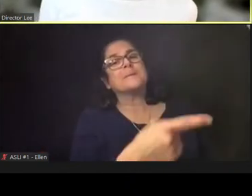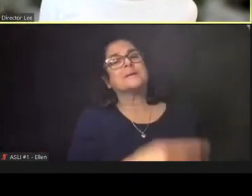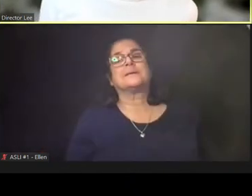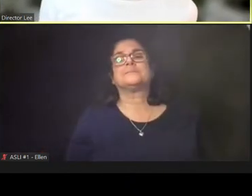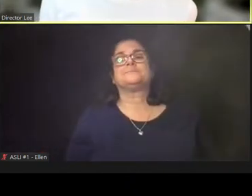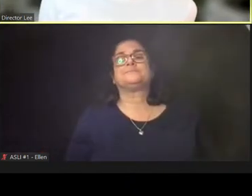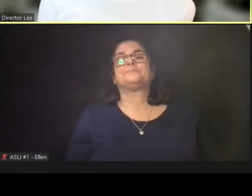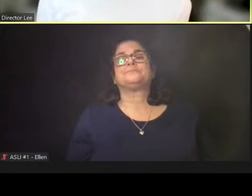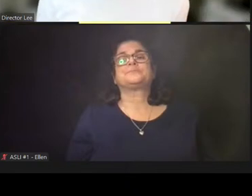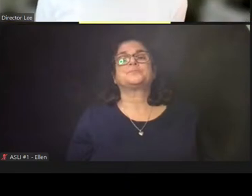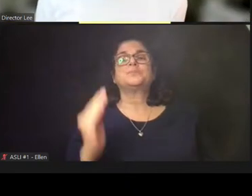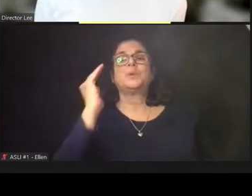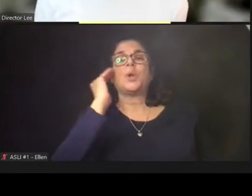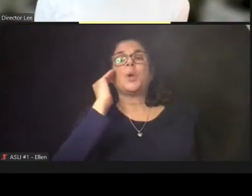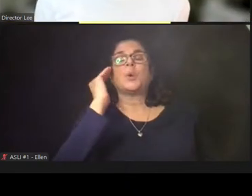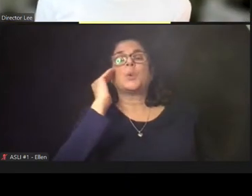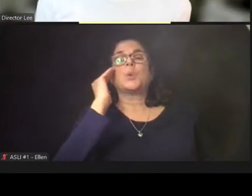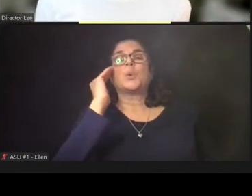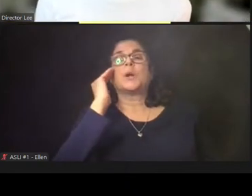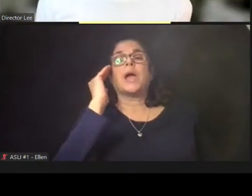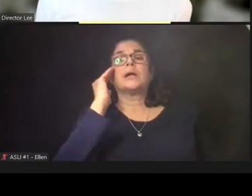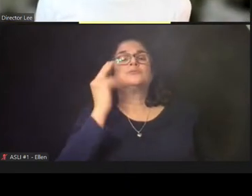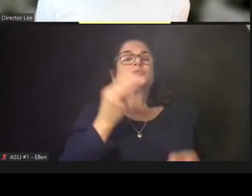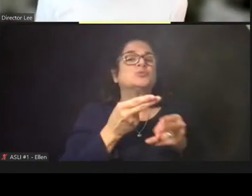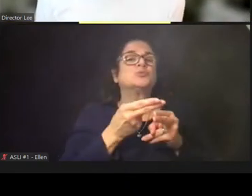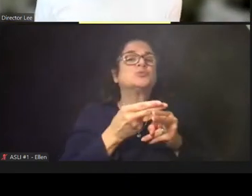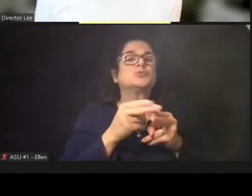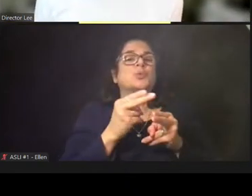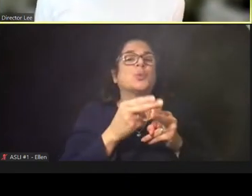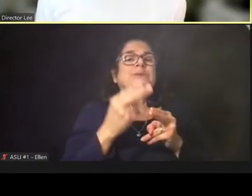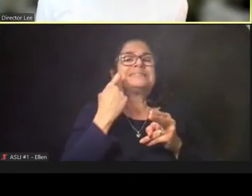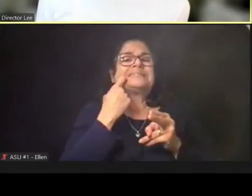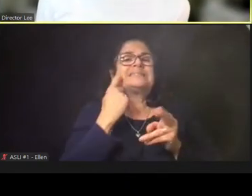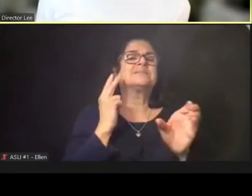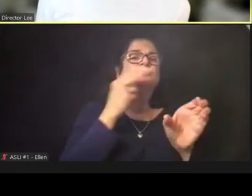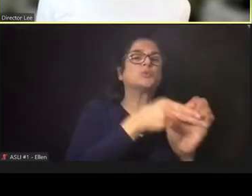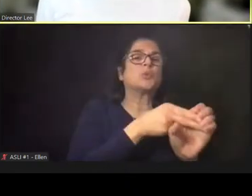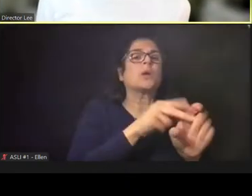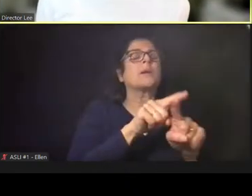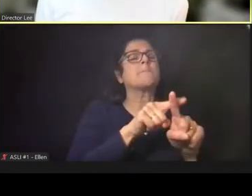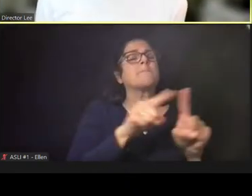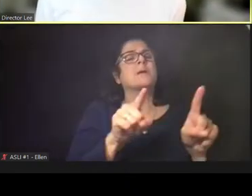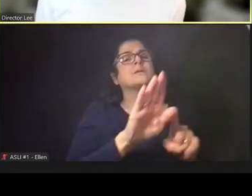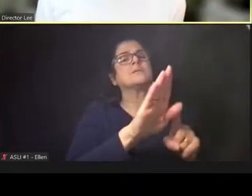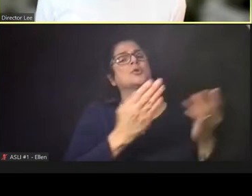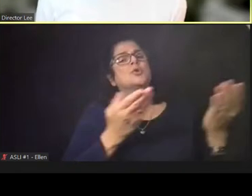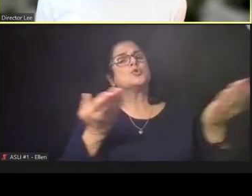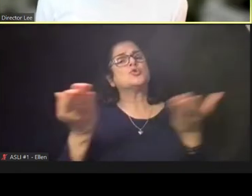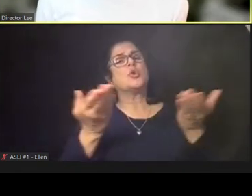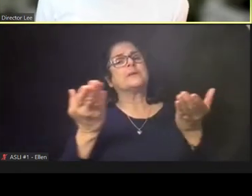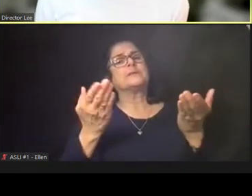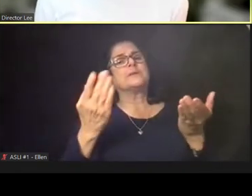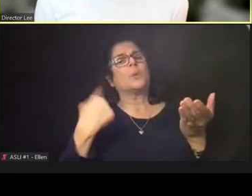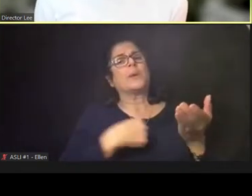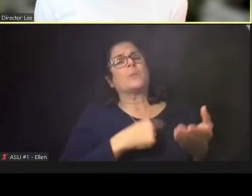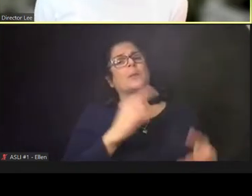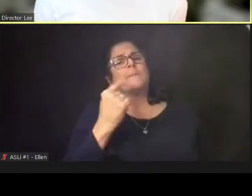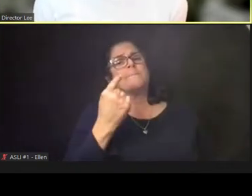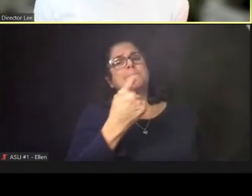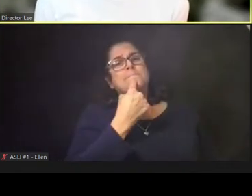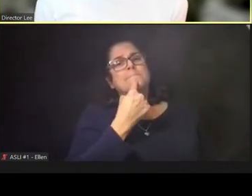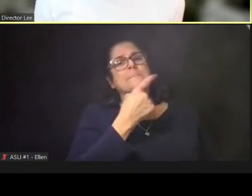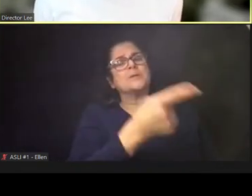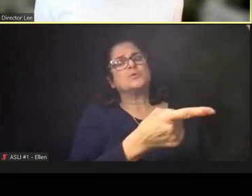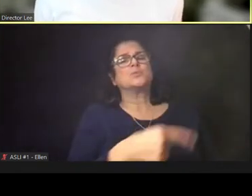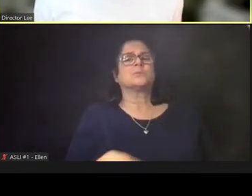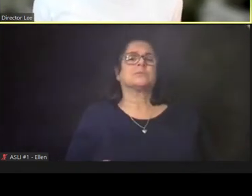I haven't had a chance to work along with everyone else here, but your service is going to be sorely missed, and your presence at the